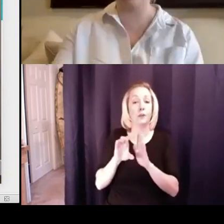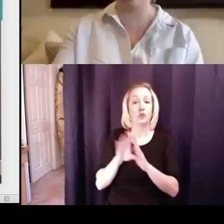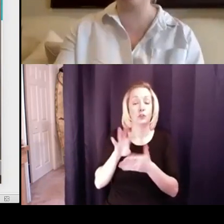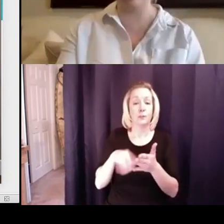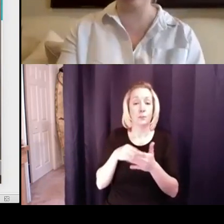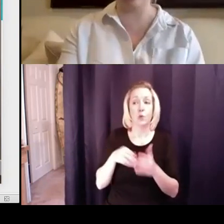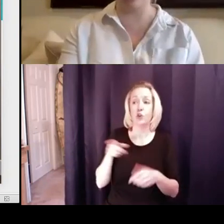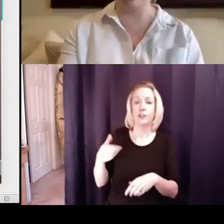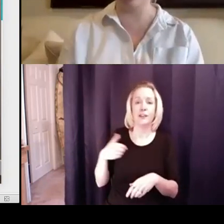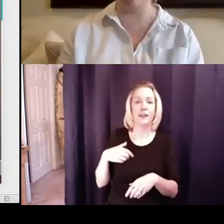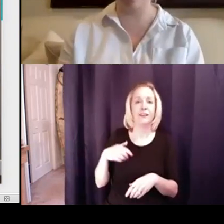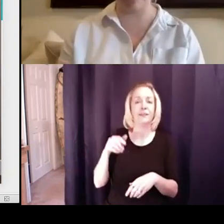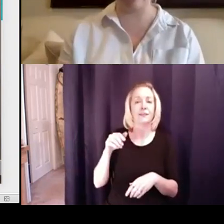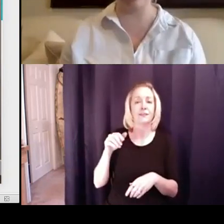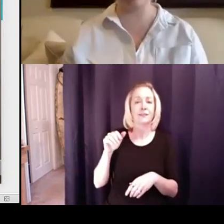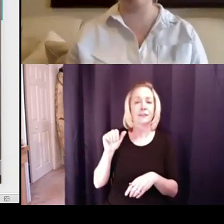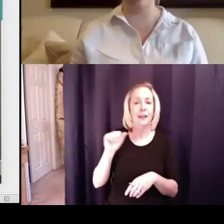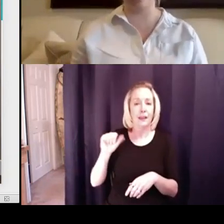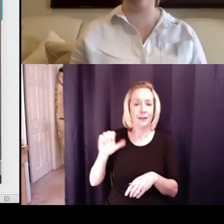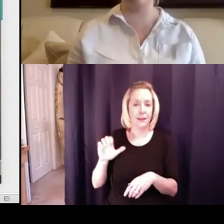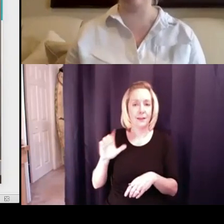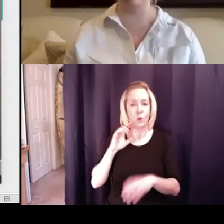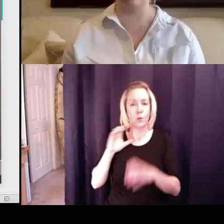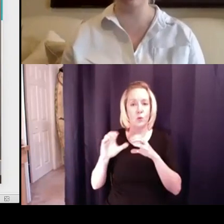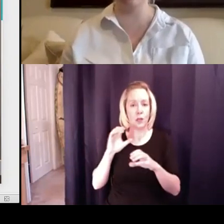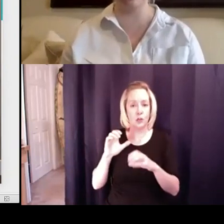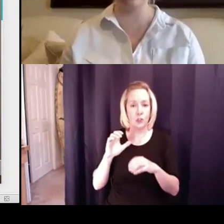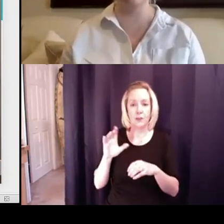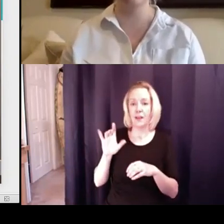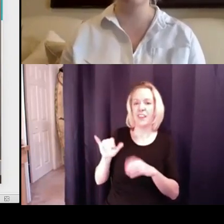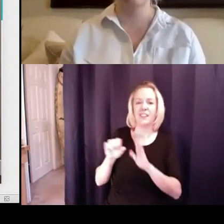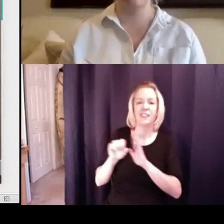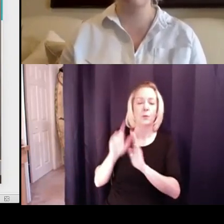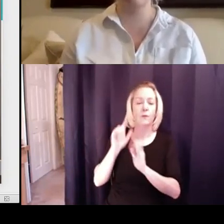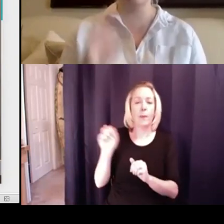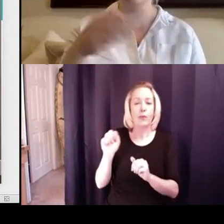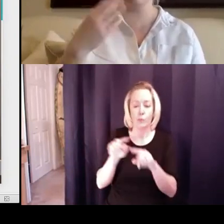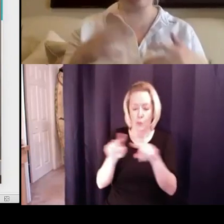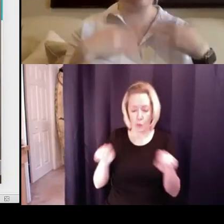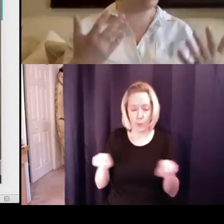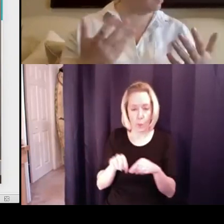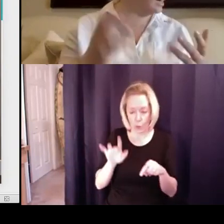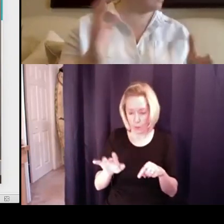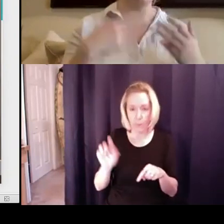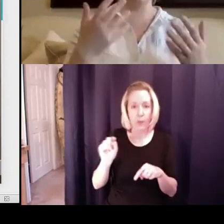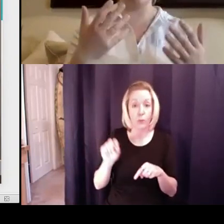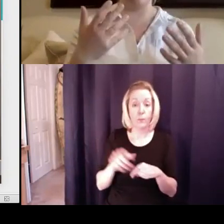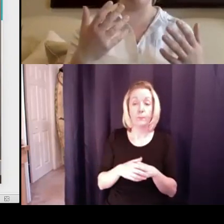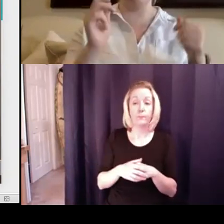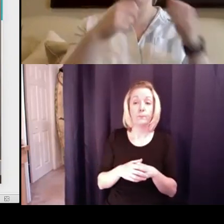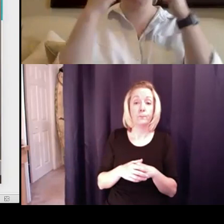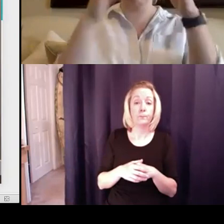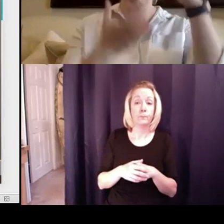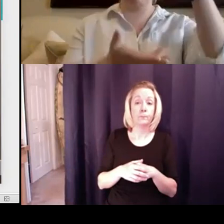communication device, and that's what the symbol for bathroom is on the high-tech communication device. Thinking about then maybe having the